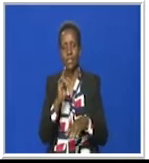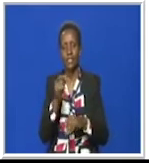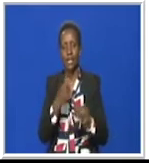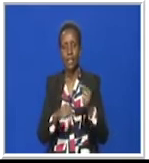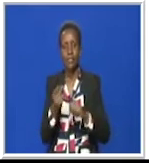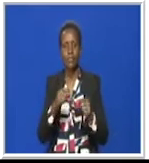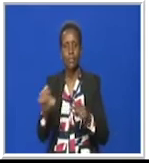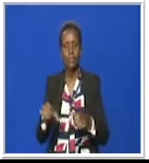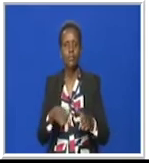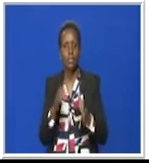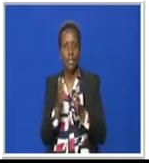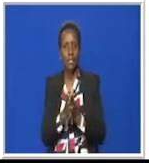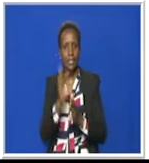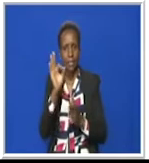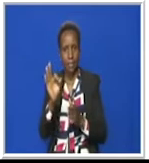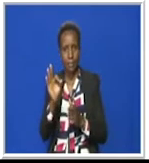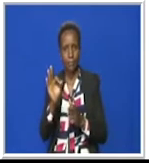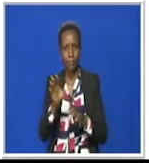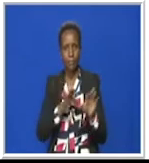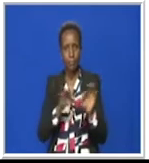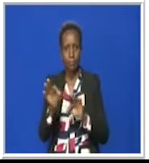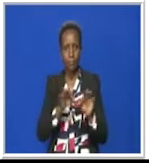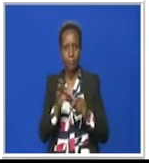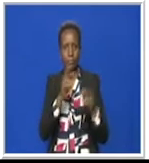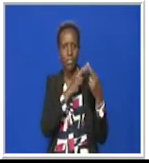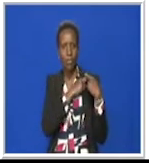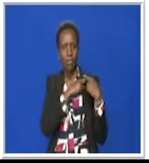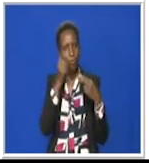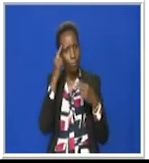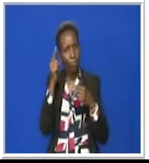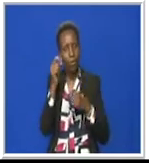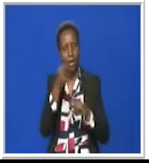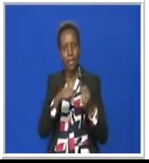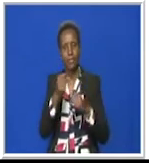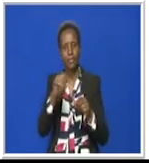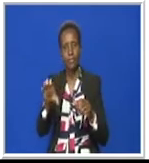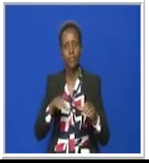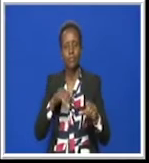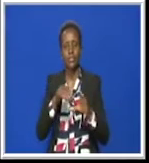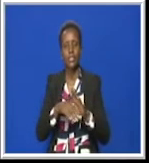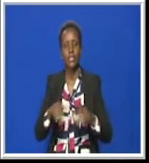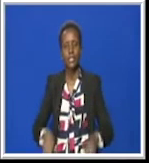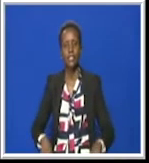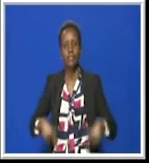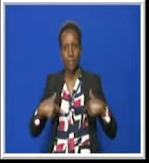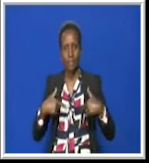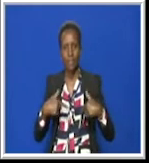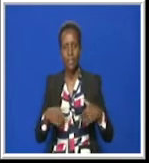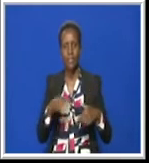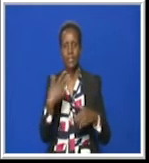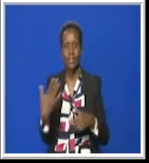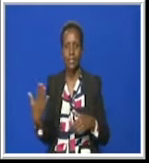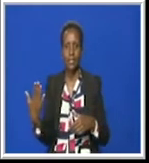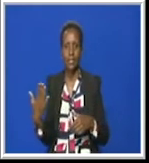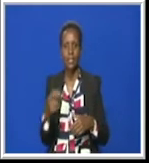three, explain the role of active transport in living organisms. So those are some